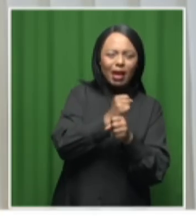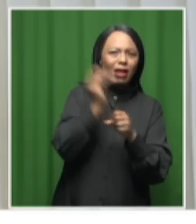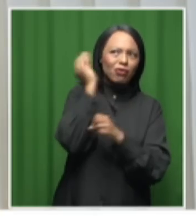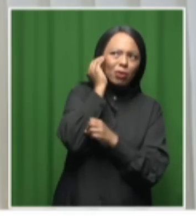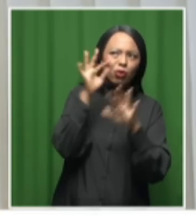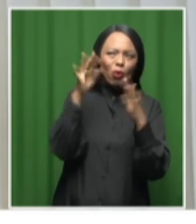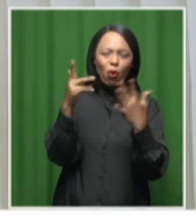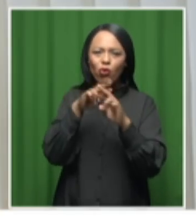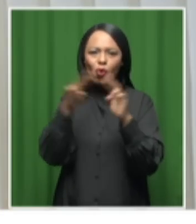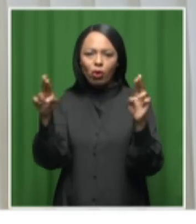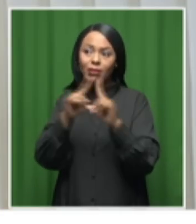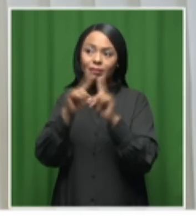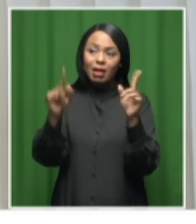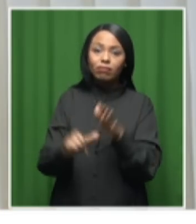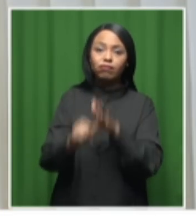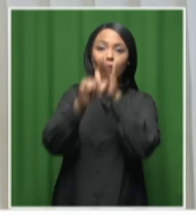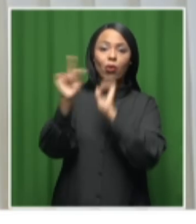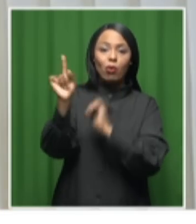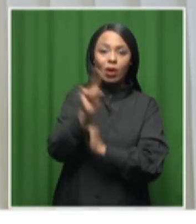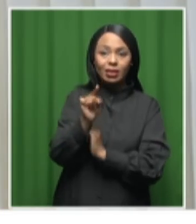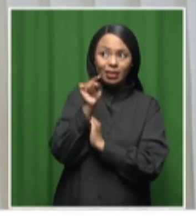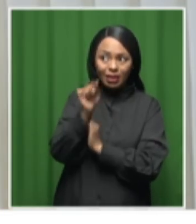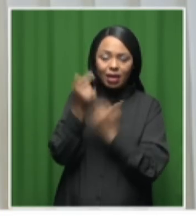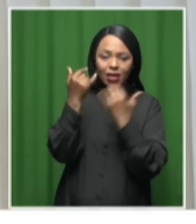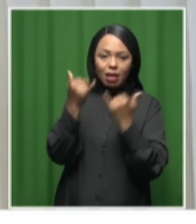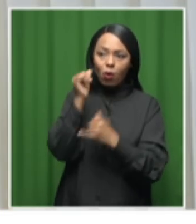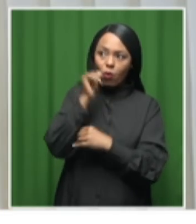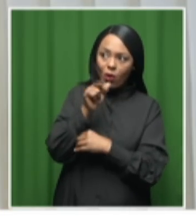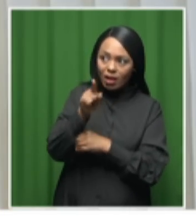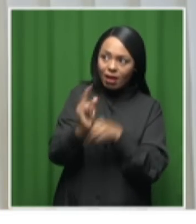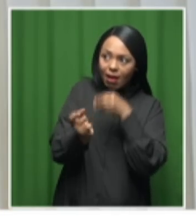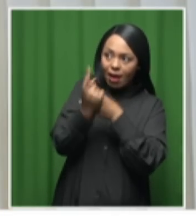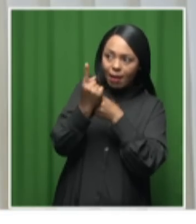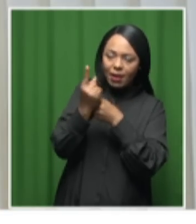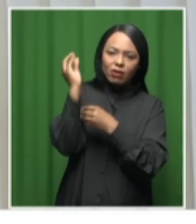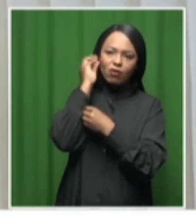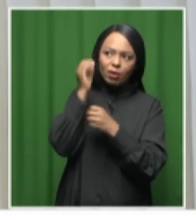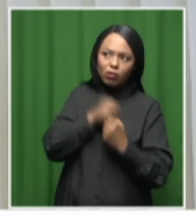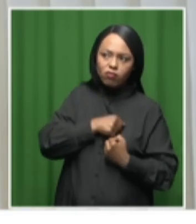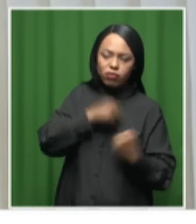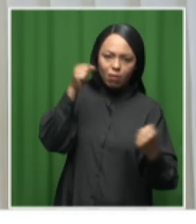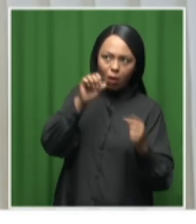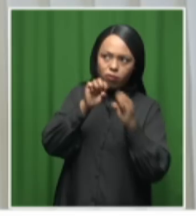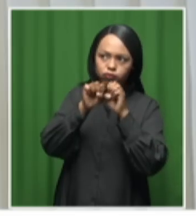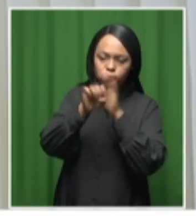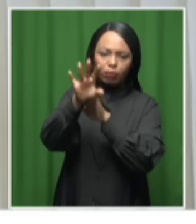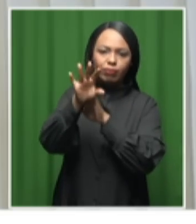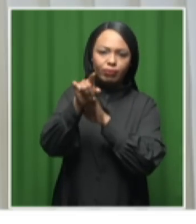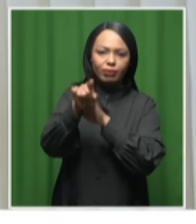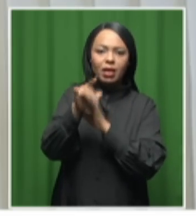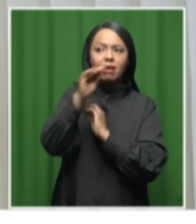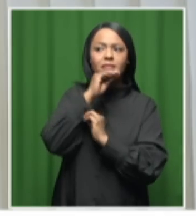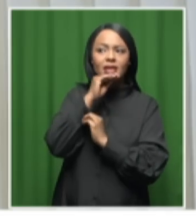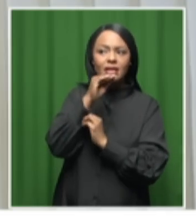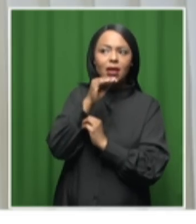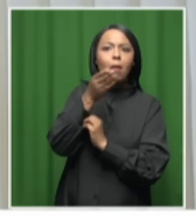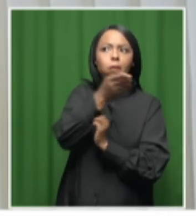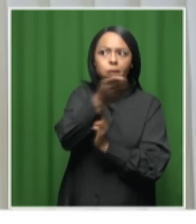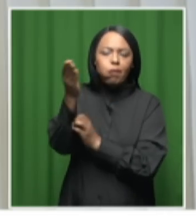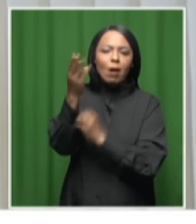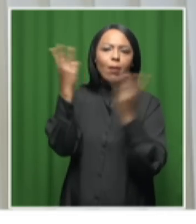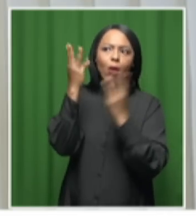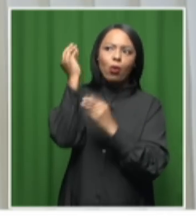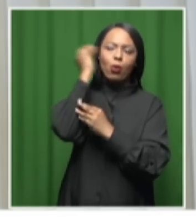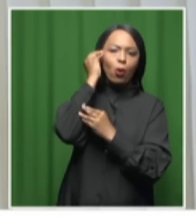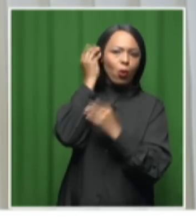not. What matters is, at the particular point in time in which the information was shared, was it information which was already in the public domain? If the